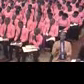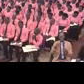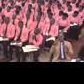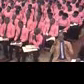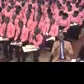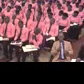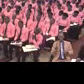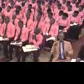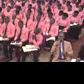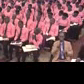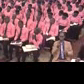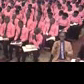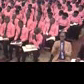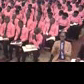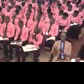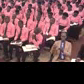commitment,